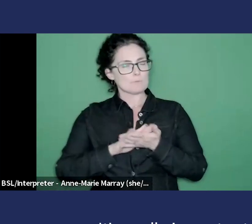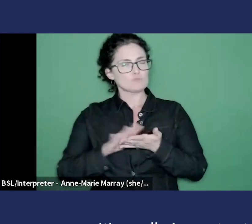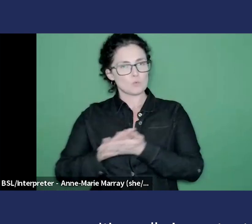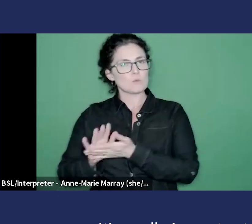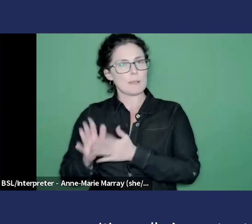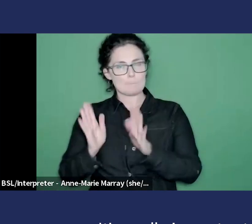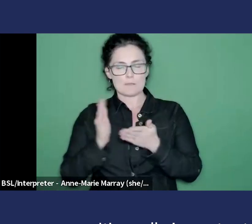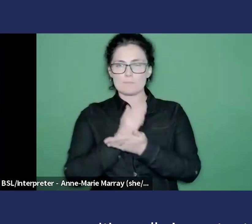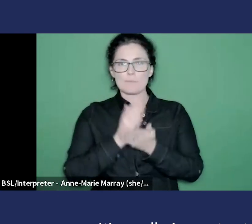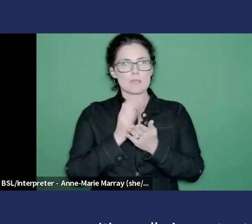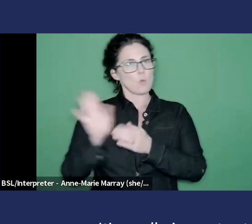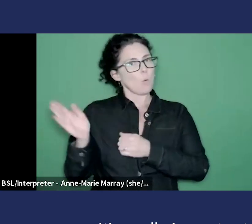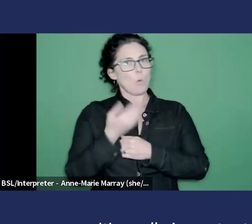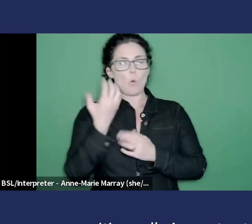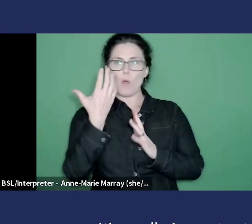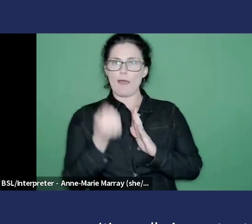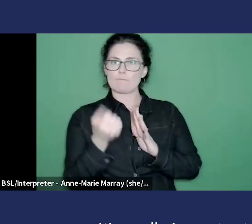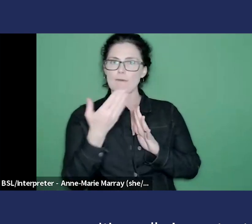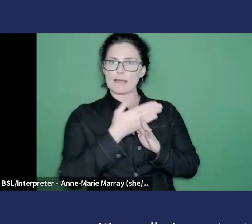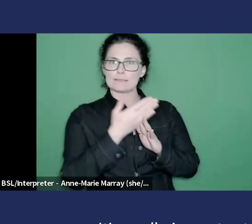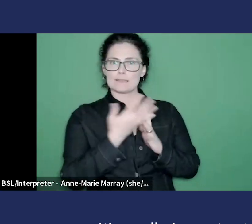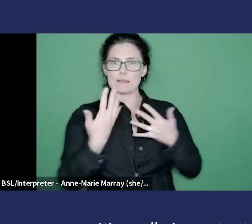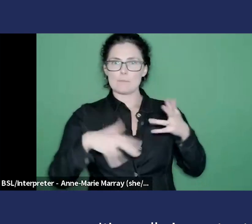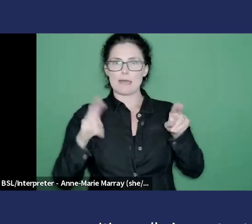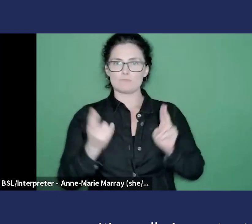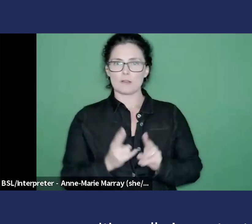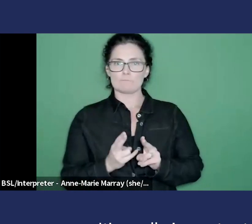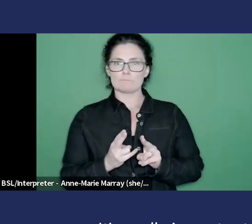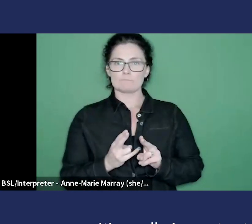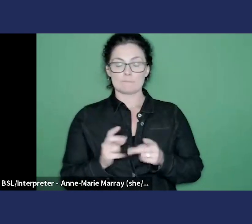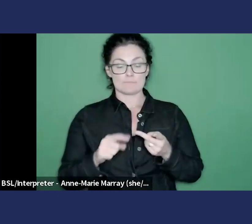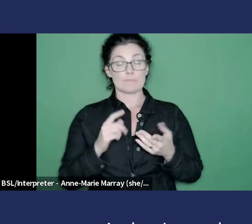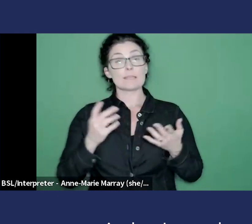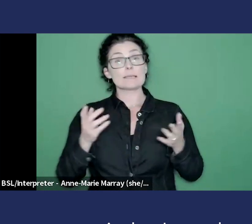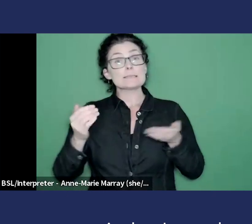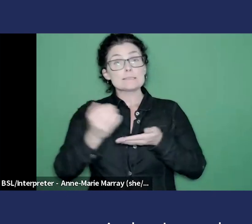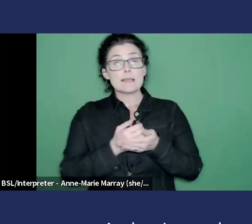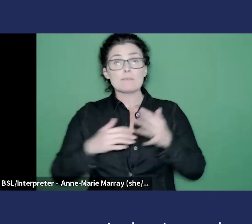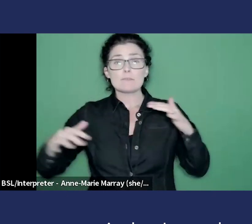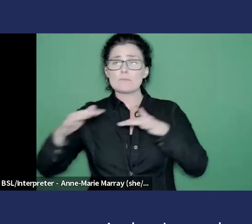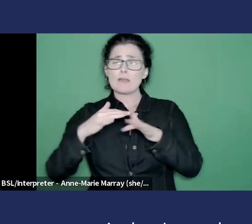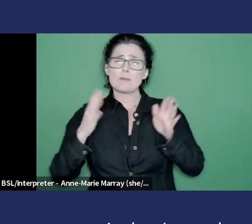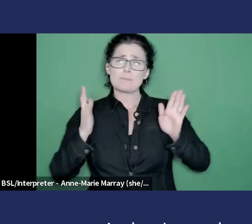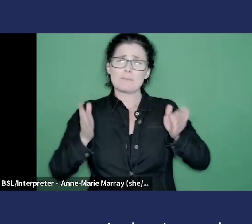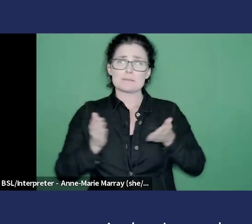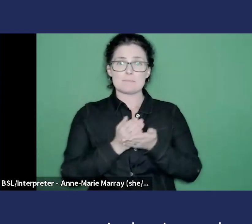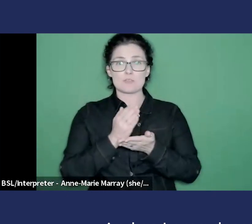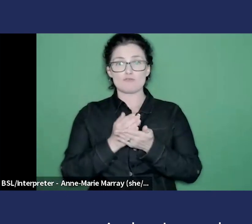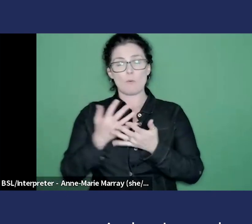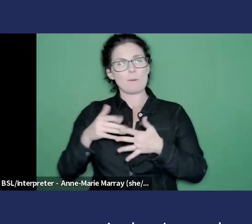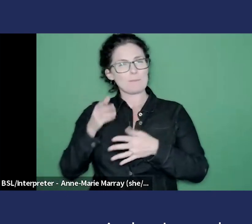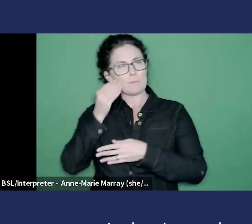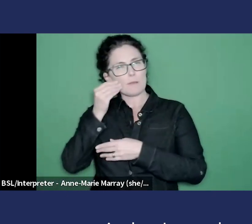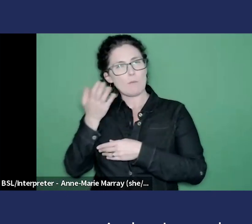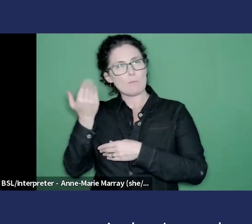It's really, really important to think about providing a safe environment for our patients. And so, as Lorna described, seeing people